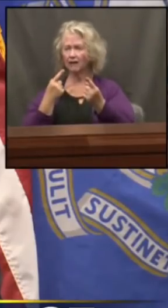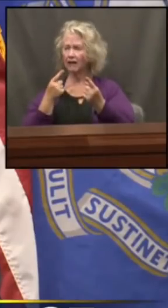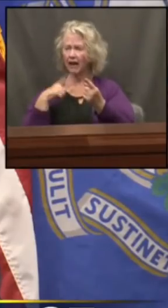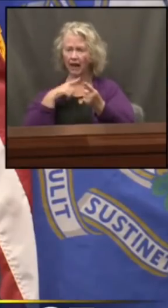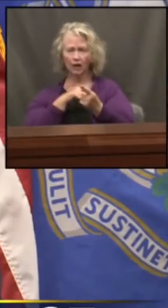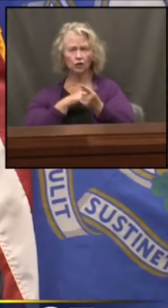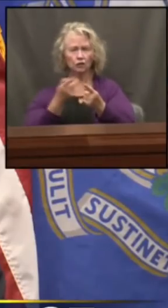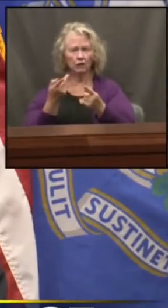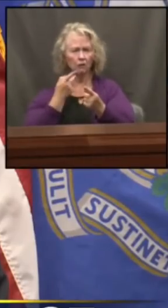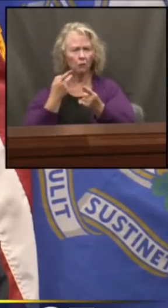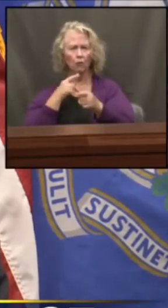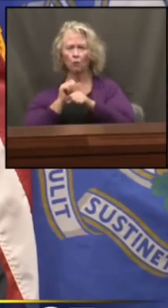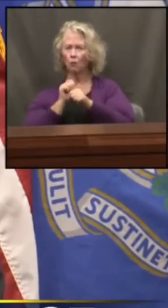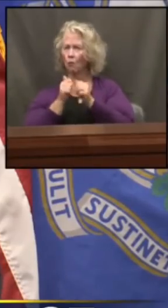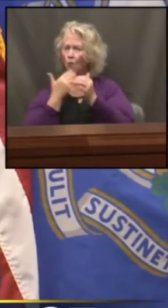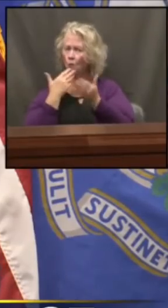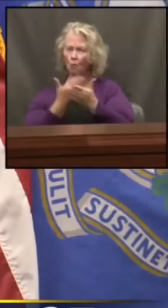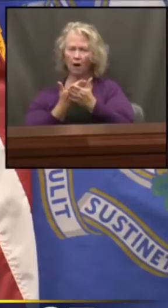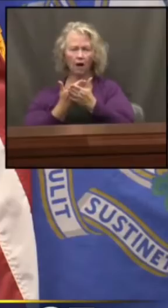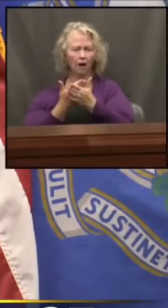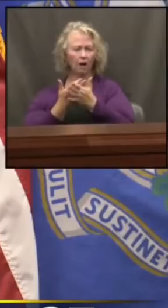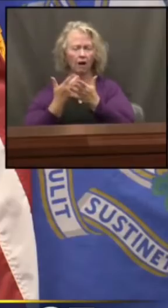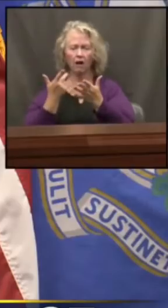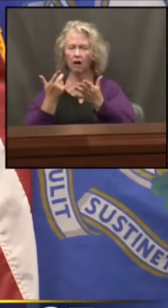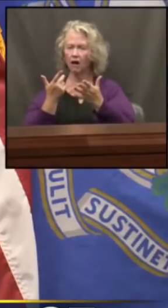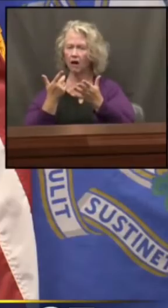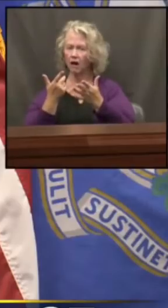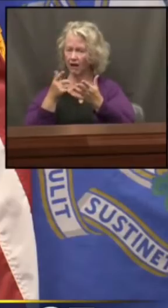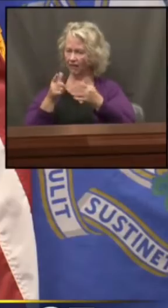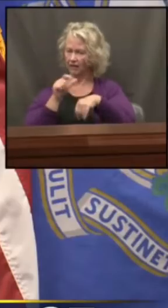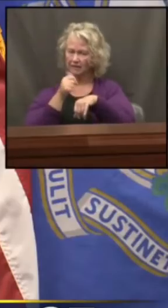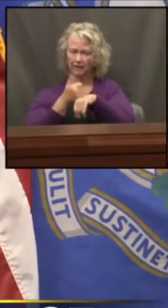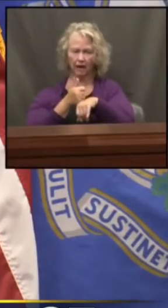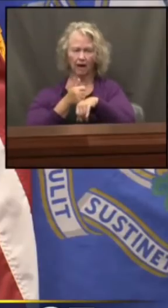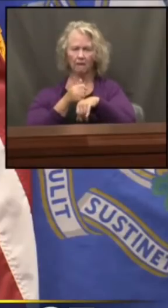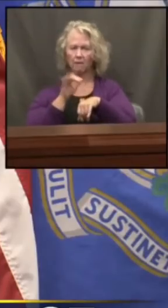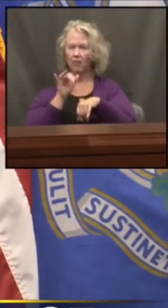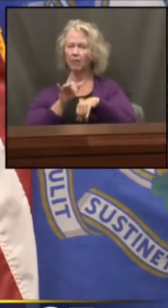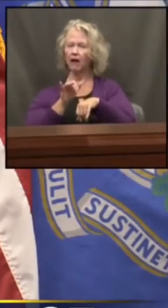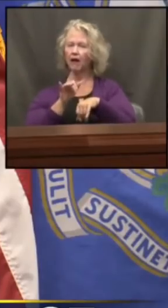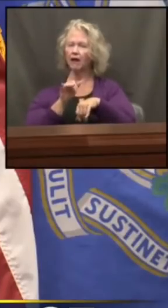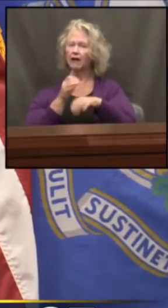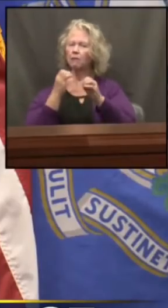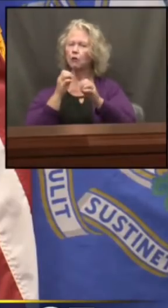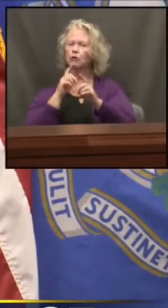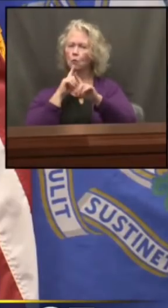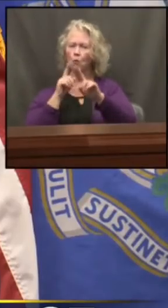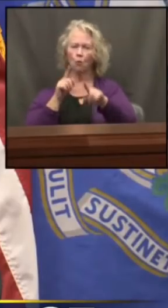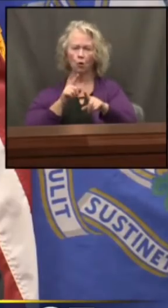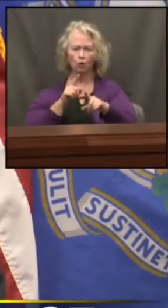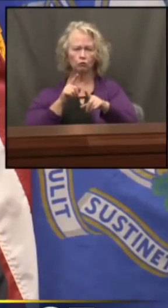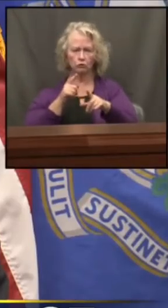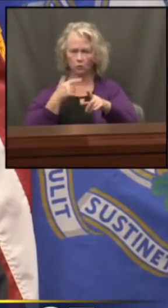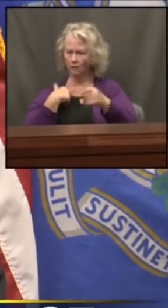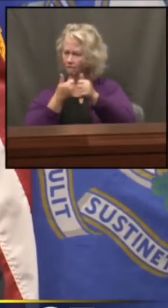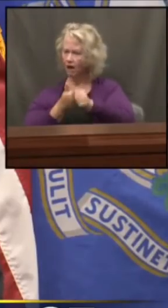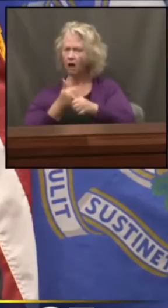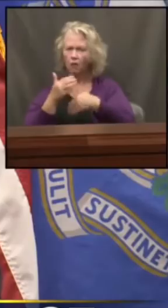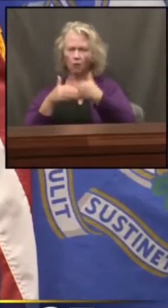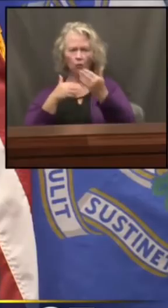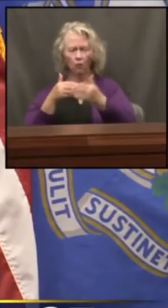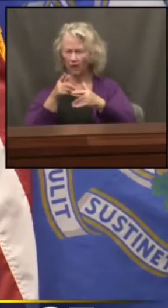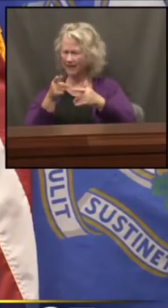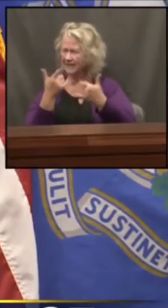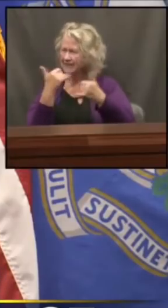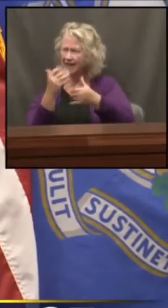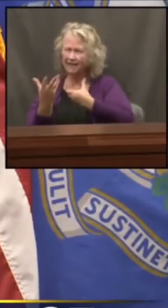the legislature ever since they put in place the EO protocols a few months ago. I think we're going to keep them involved. They're going to